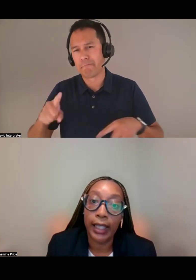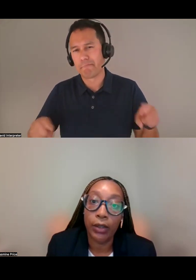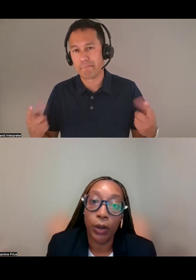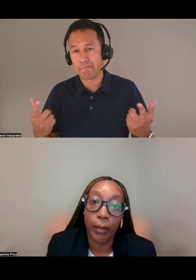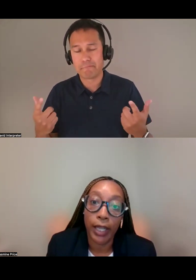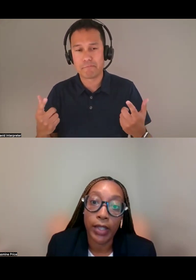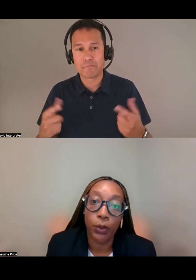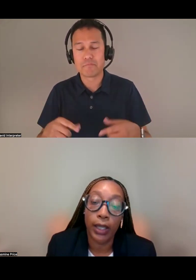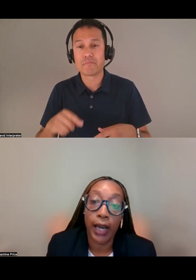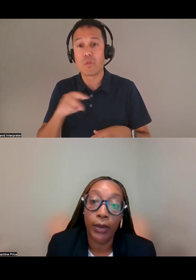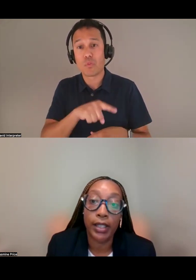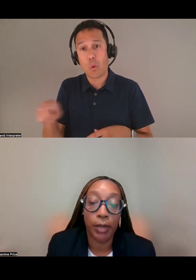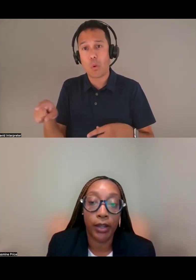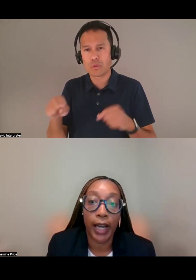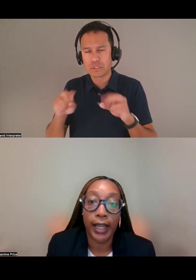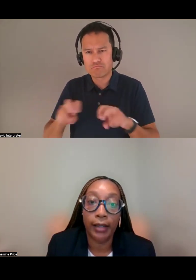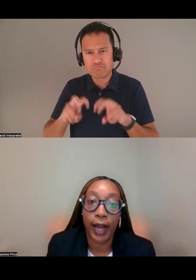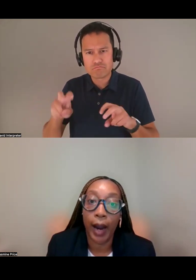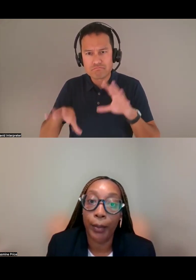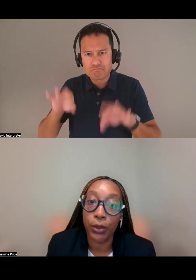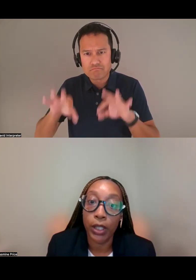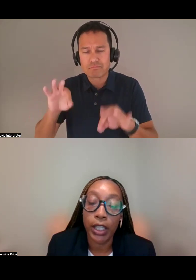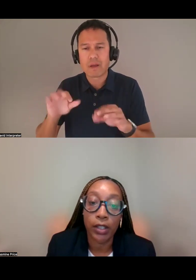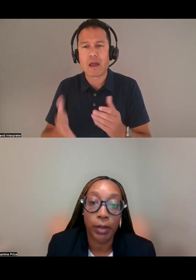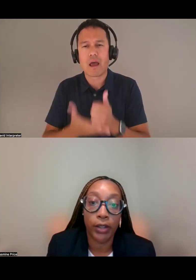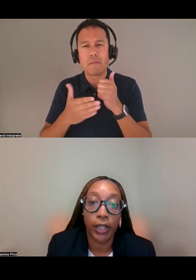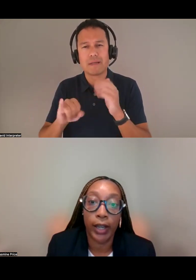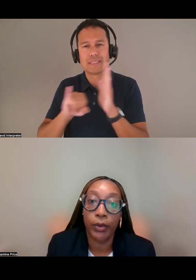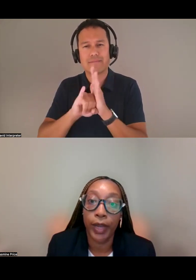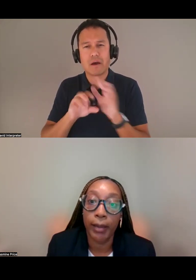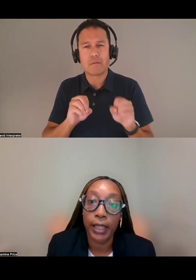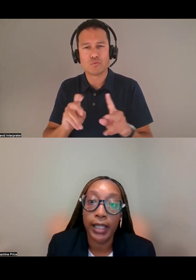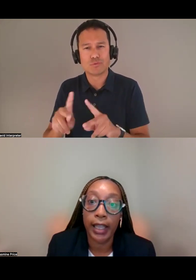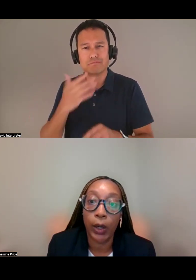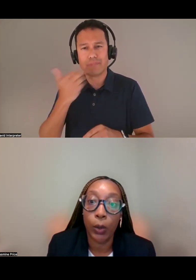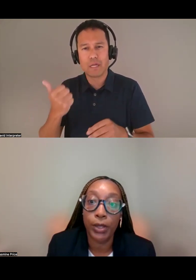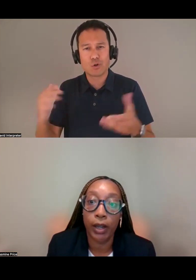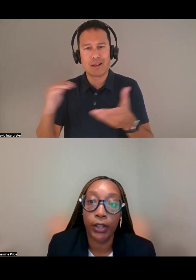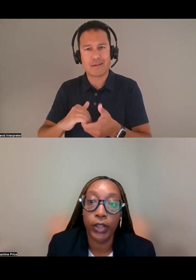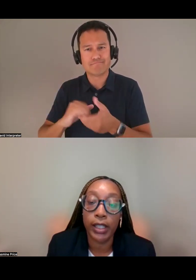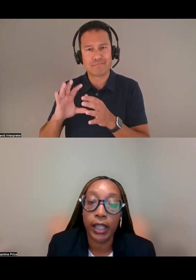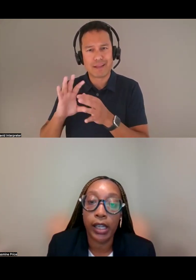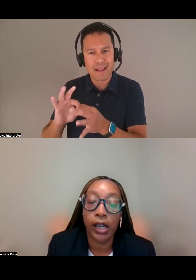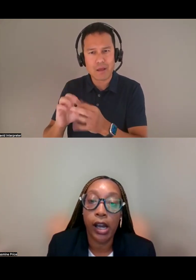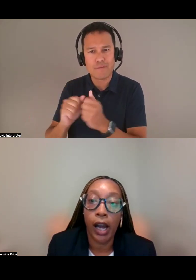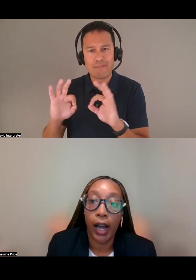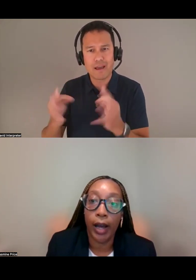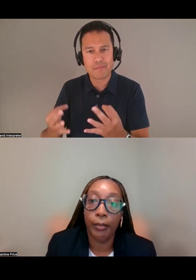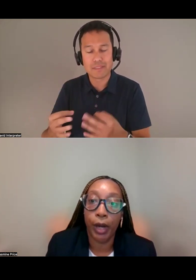These analytical updates will allow us to better identify opportunities to better connect with families in the hopes of